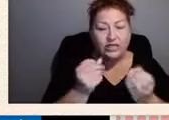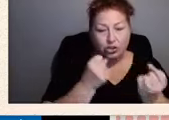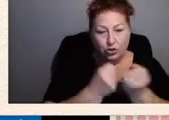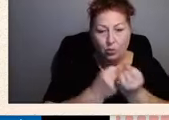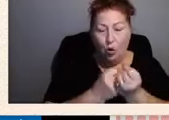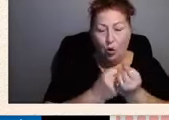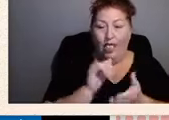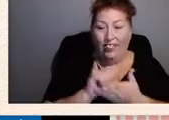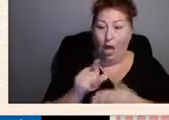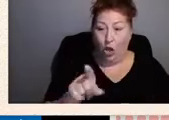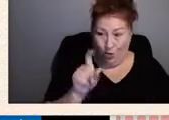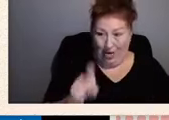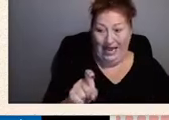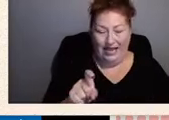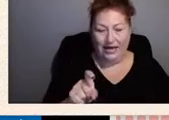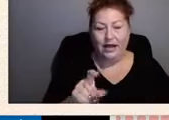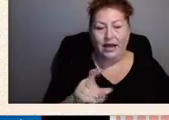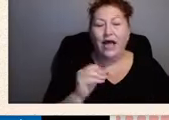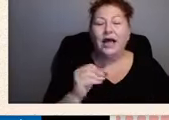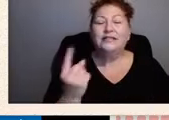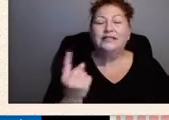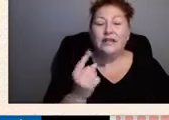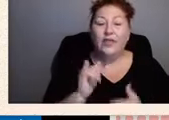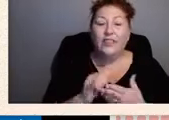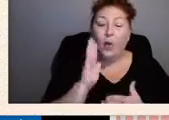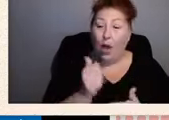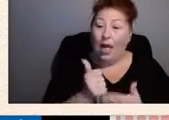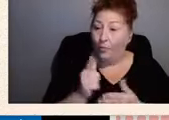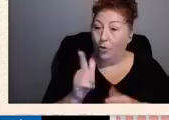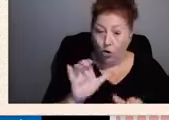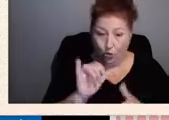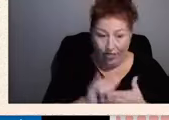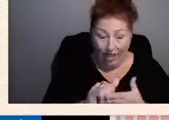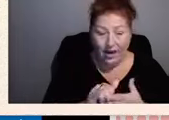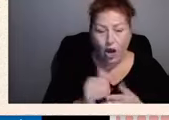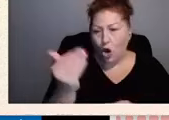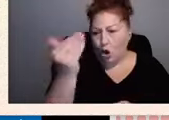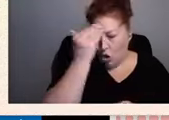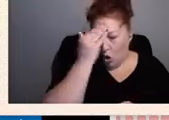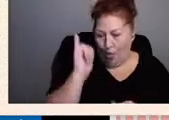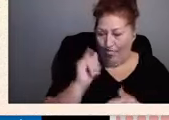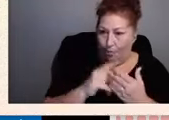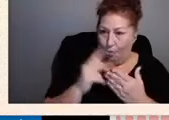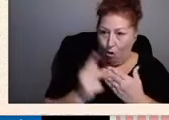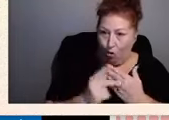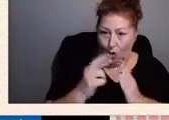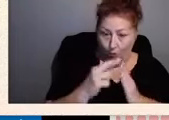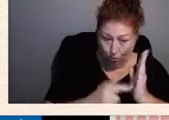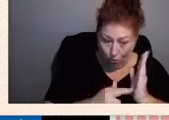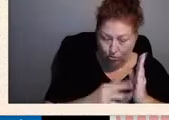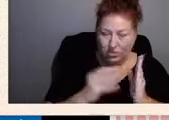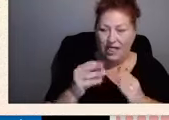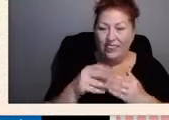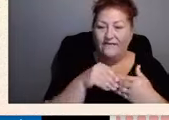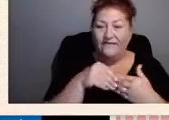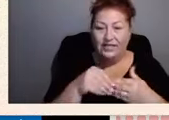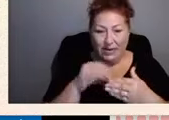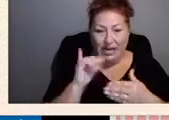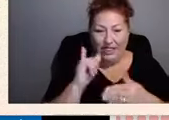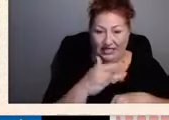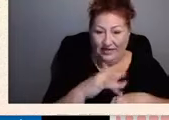need, and something that is going to help you do that is knowing the program rules and the flexibility that is available.